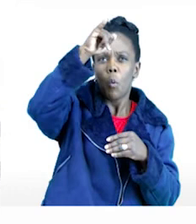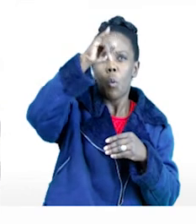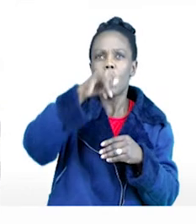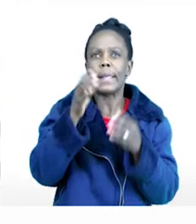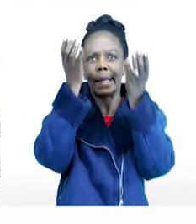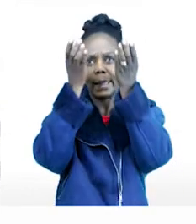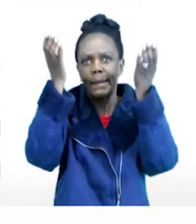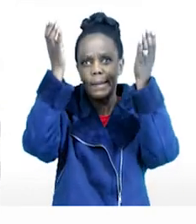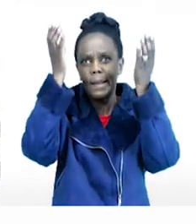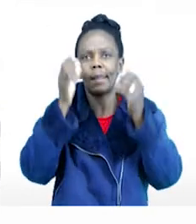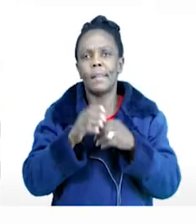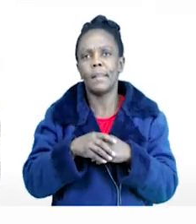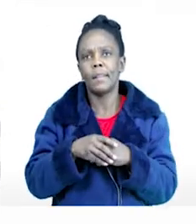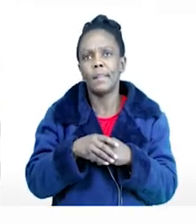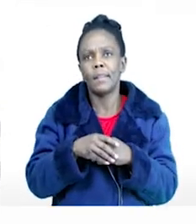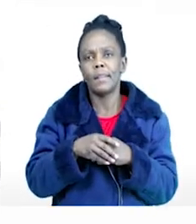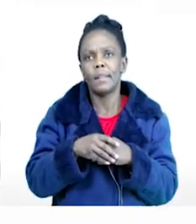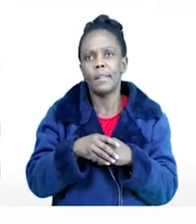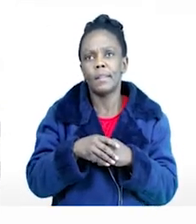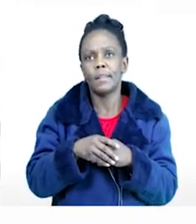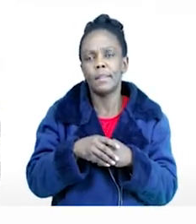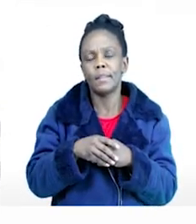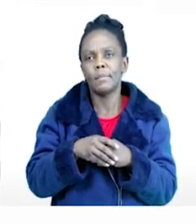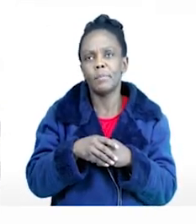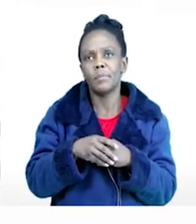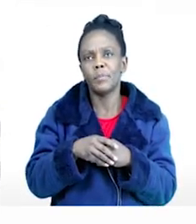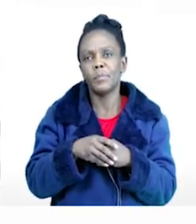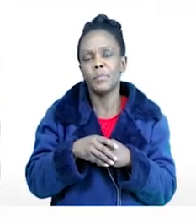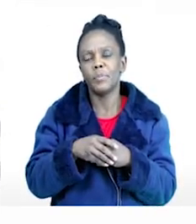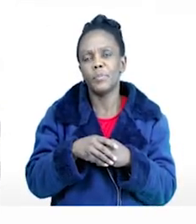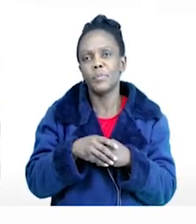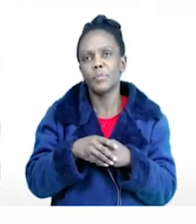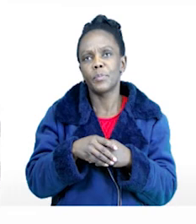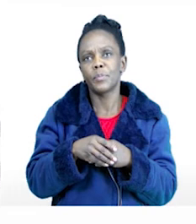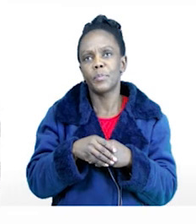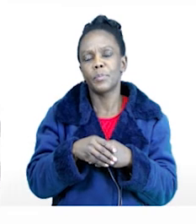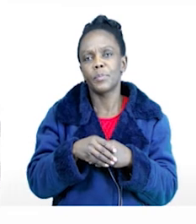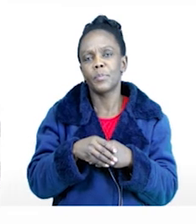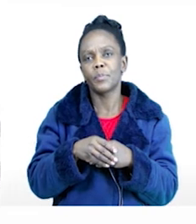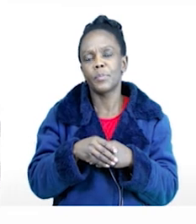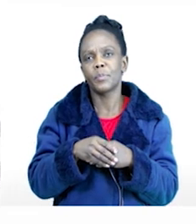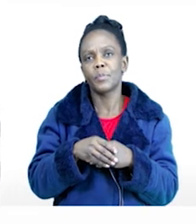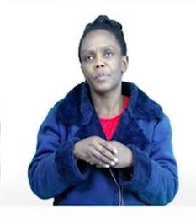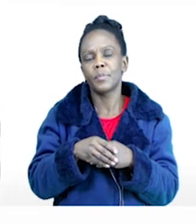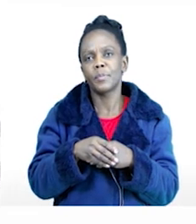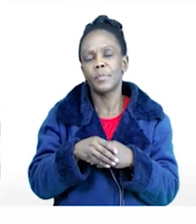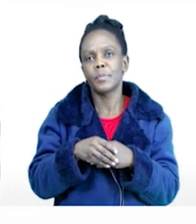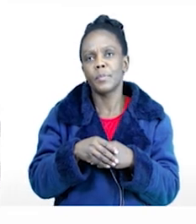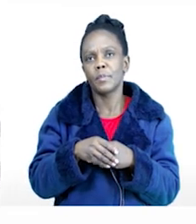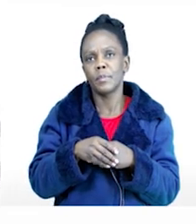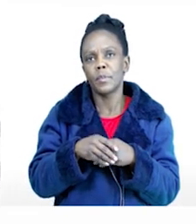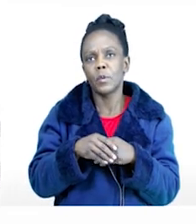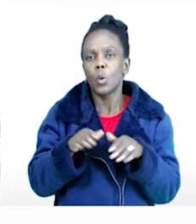this one is very happy because he is smiling, and I think he's going somewhere very important. Your job